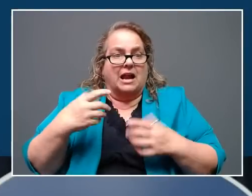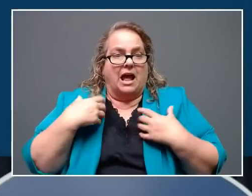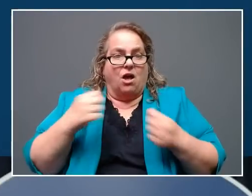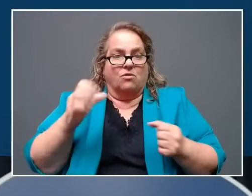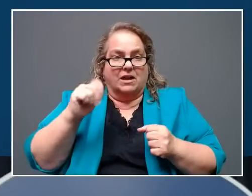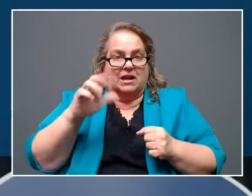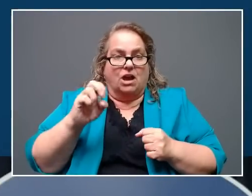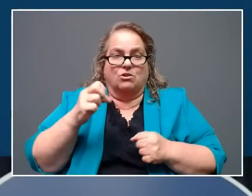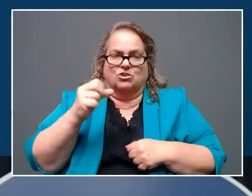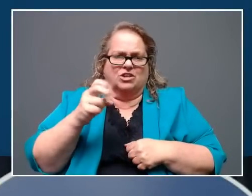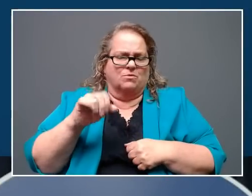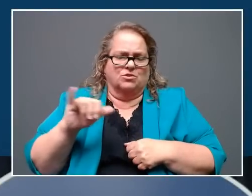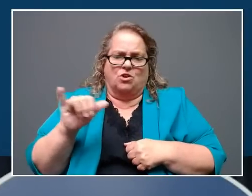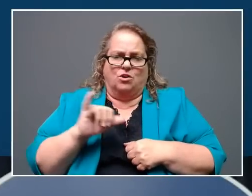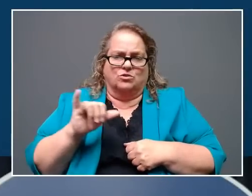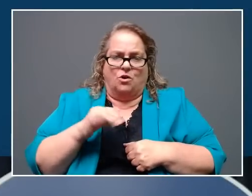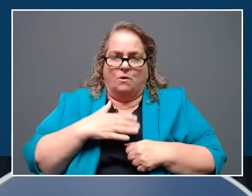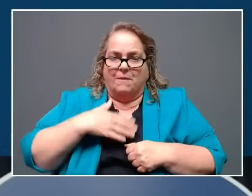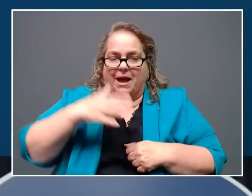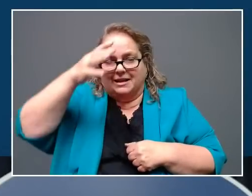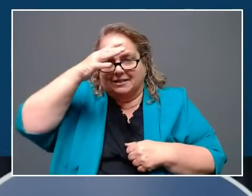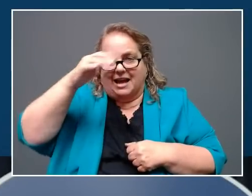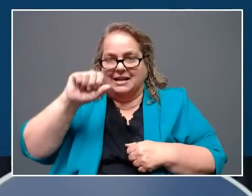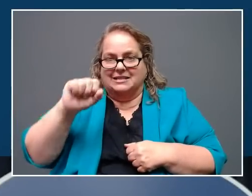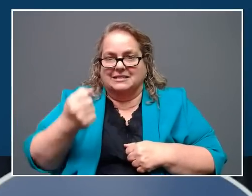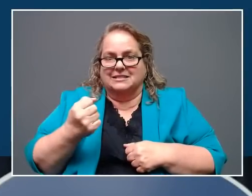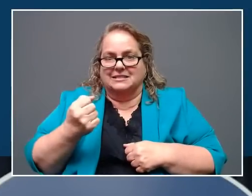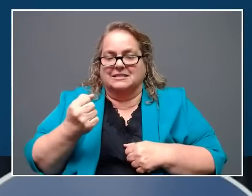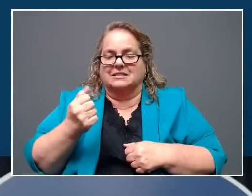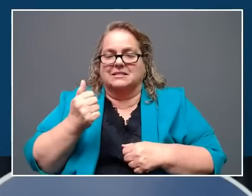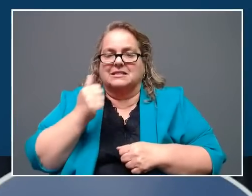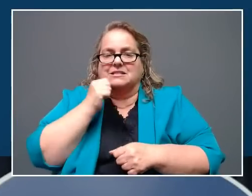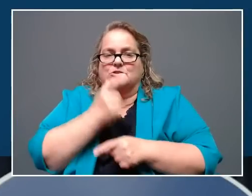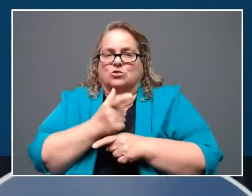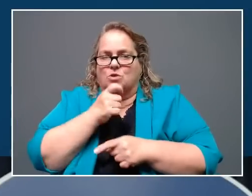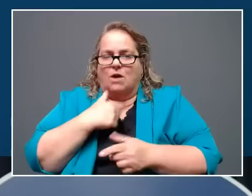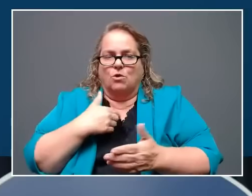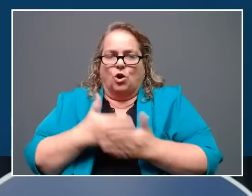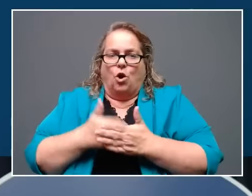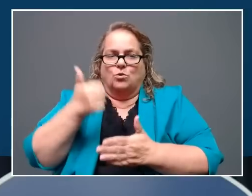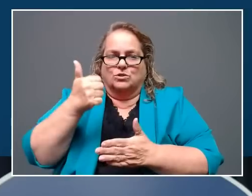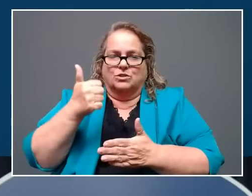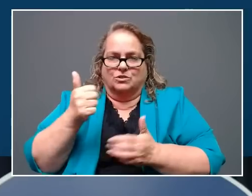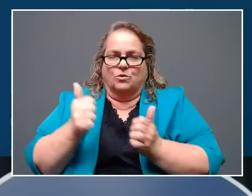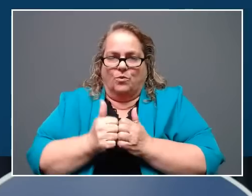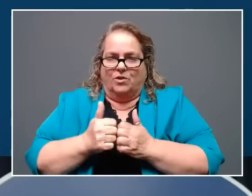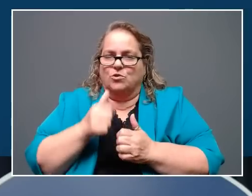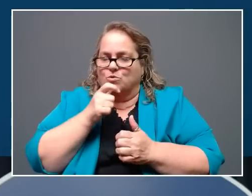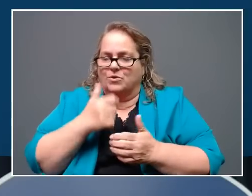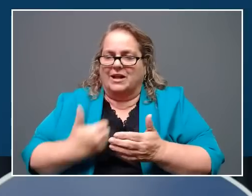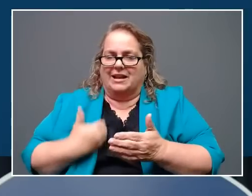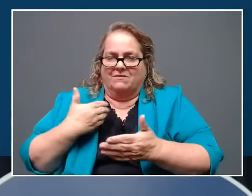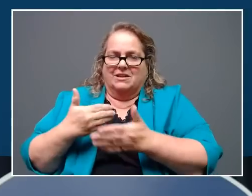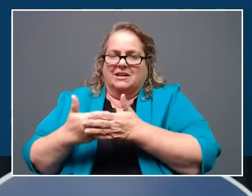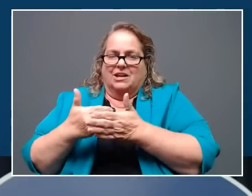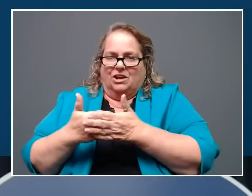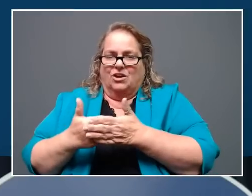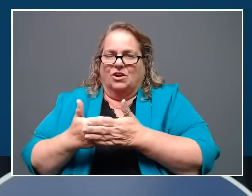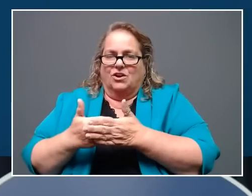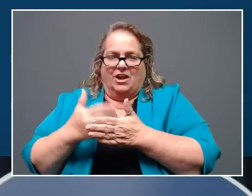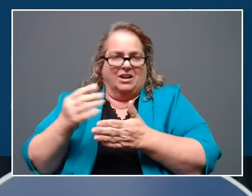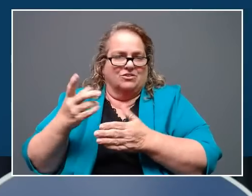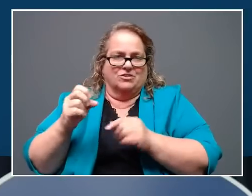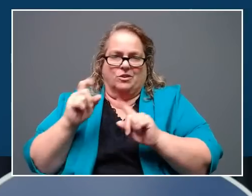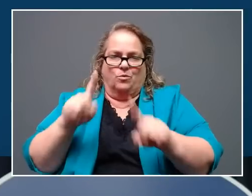probably my dad's sibling who I was closest with, that lived nearby and was at just about every major